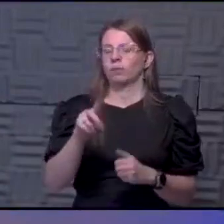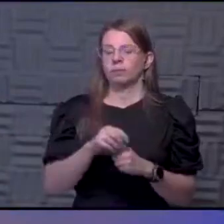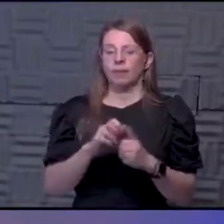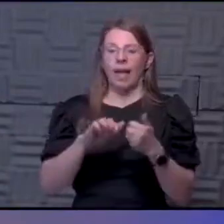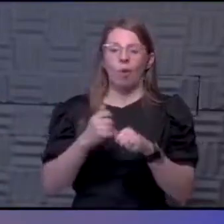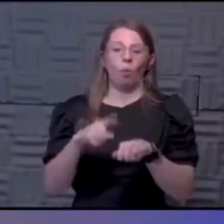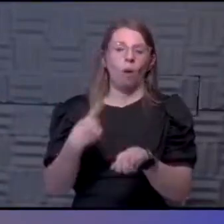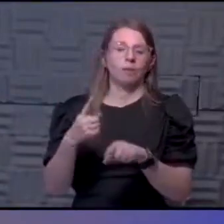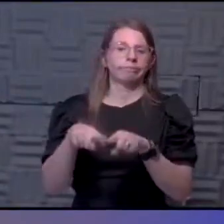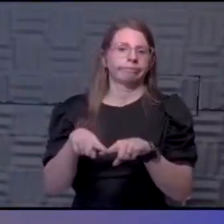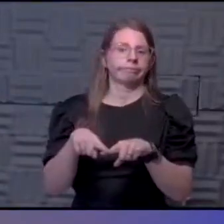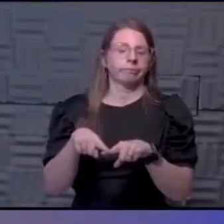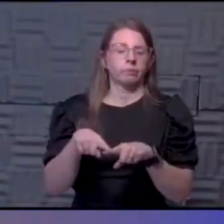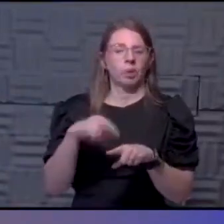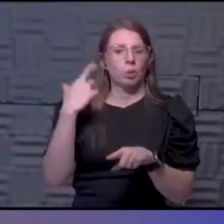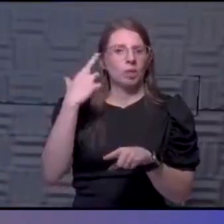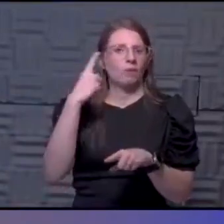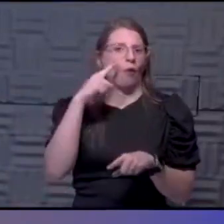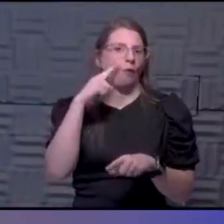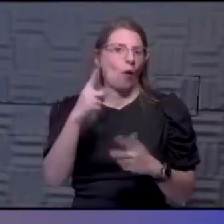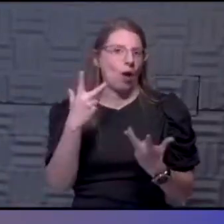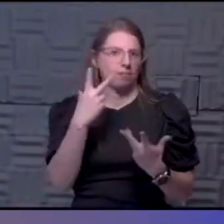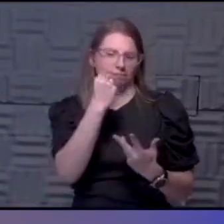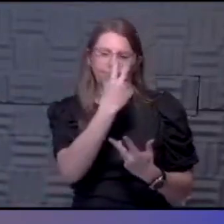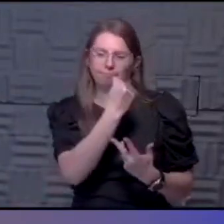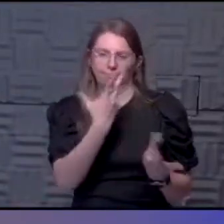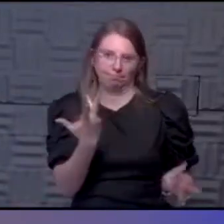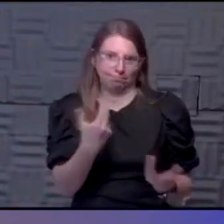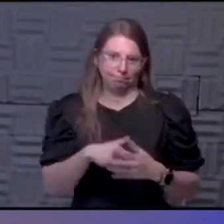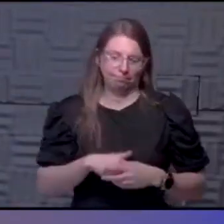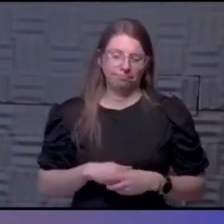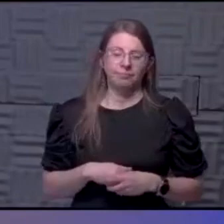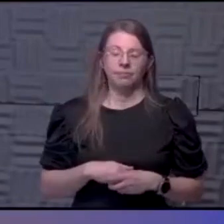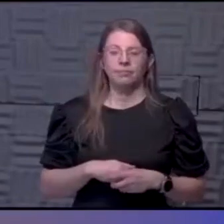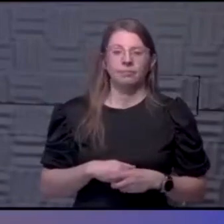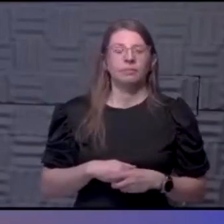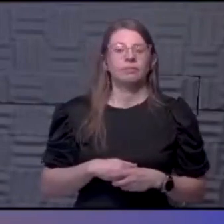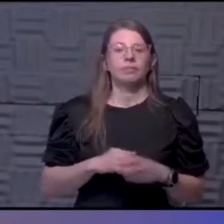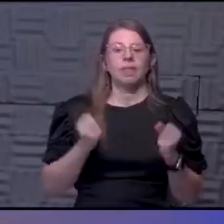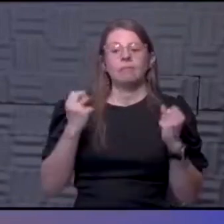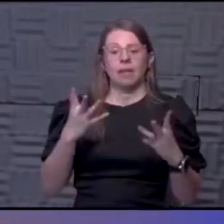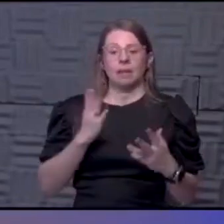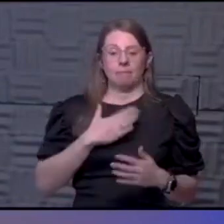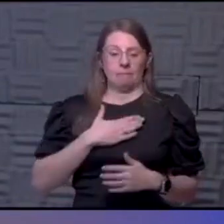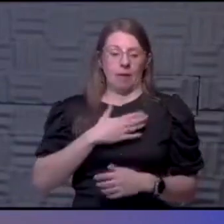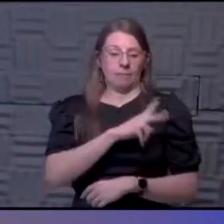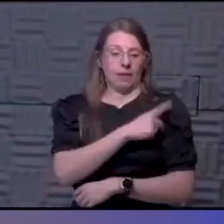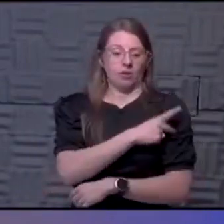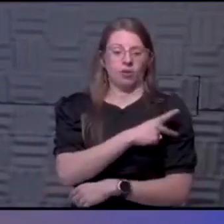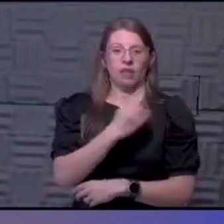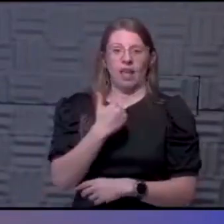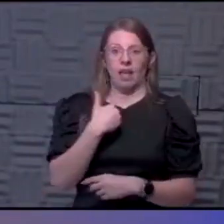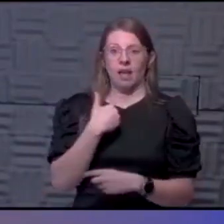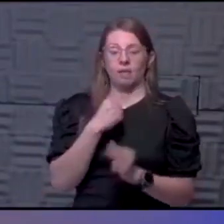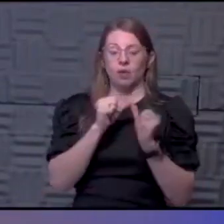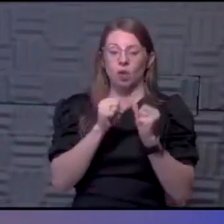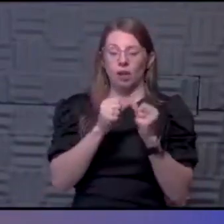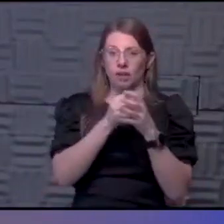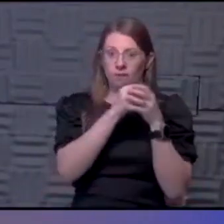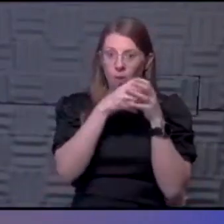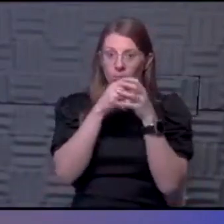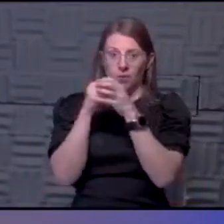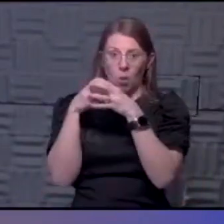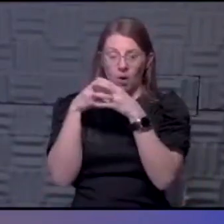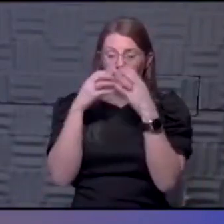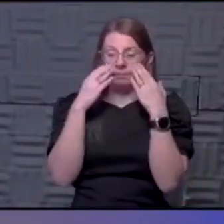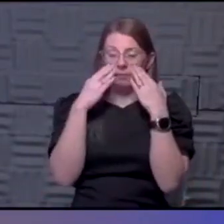take them is it depends on what the reason that you're taking them is. But for a lot of my patients that have chronic inflammatory sinus disease,